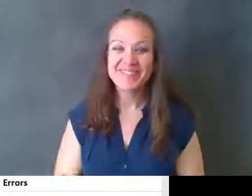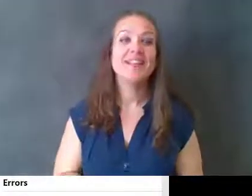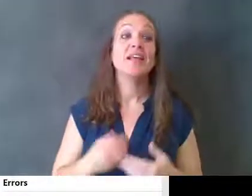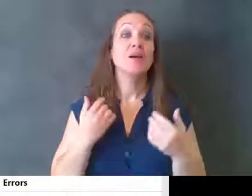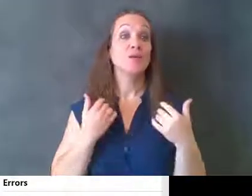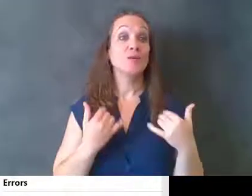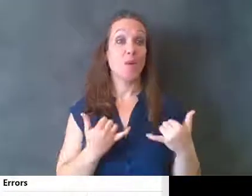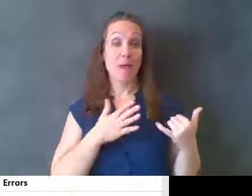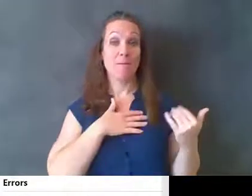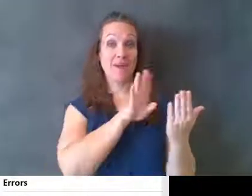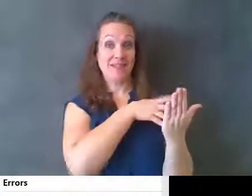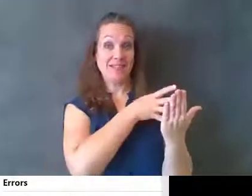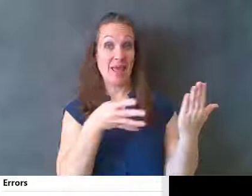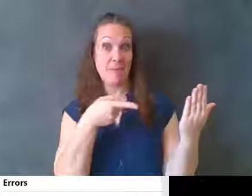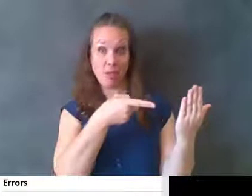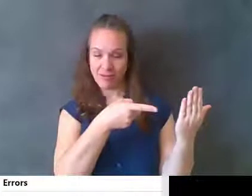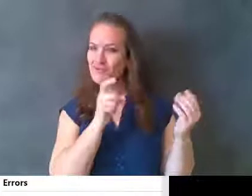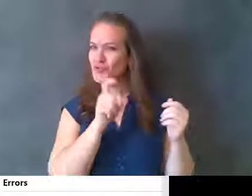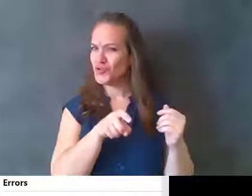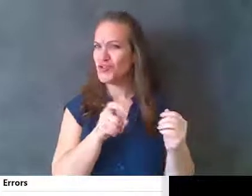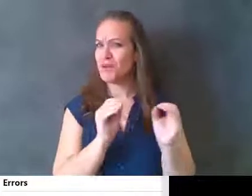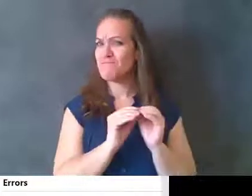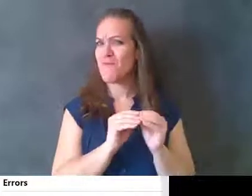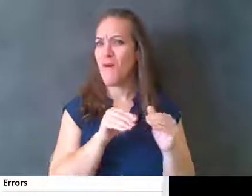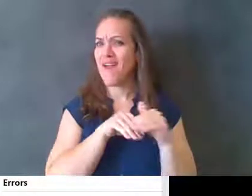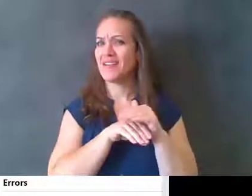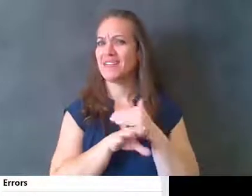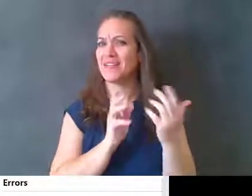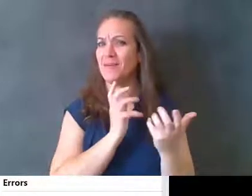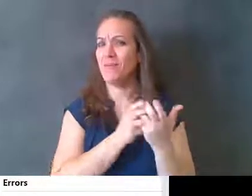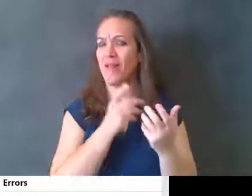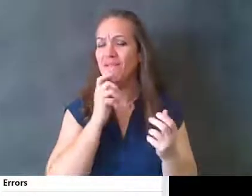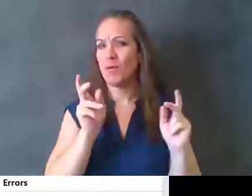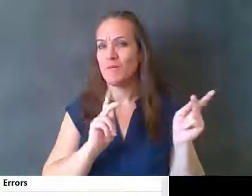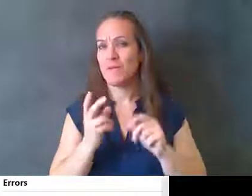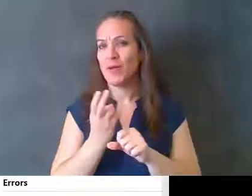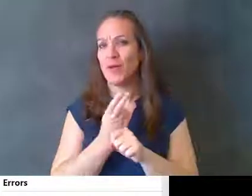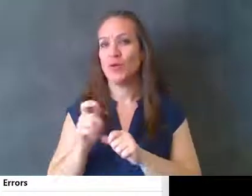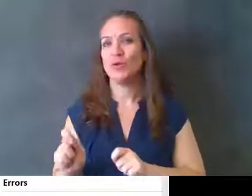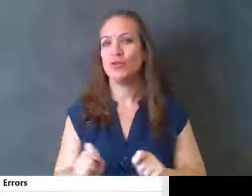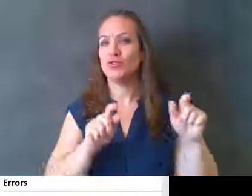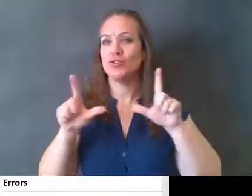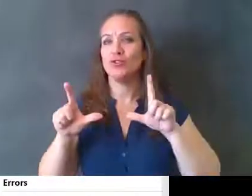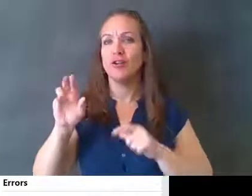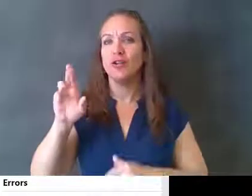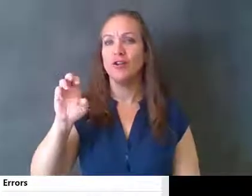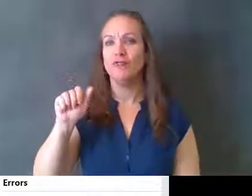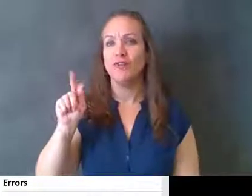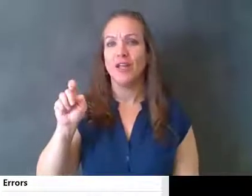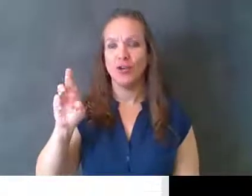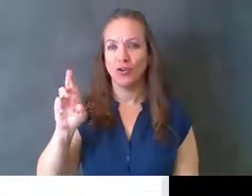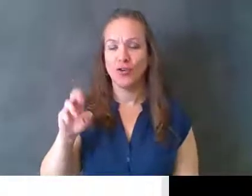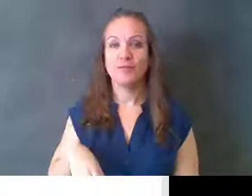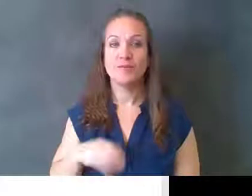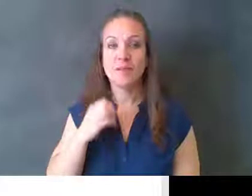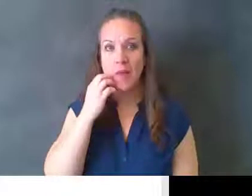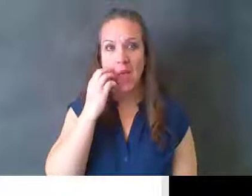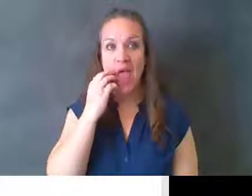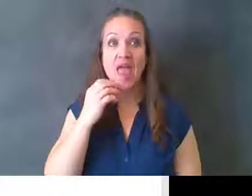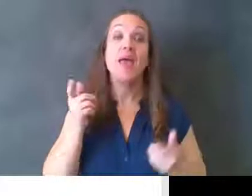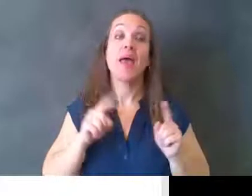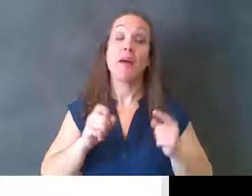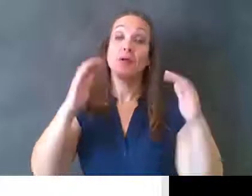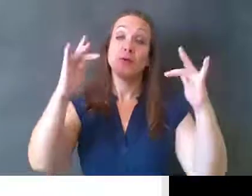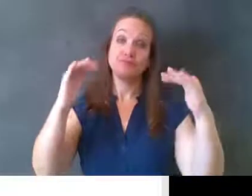be accessible for somebody to read who's using a screen reader. When they get to the table, it'll say header, program